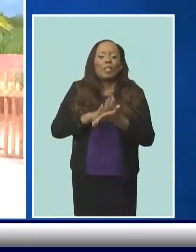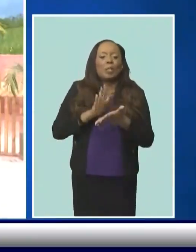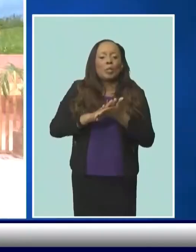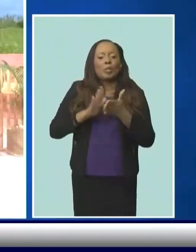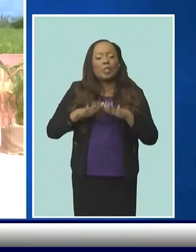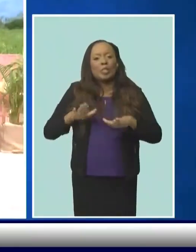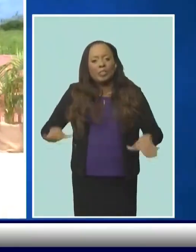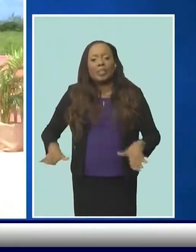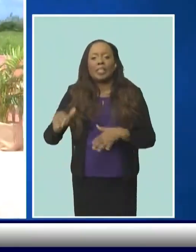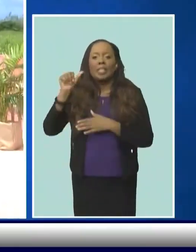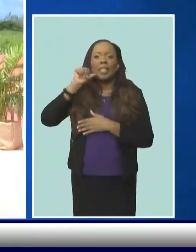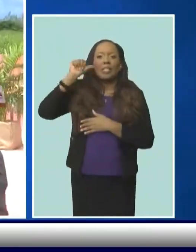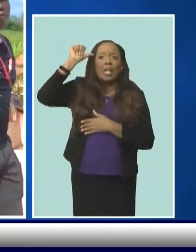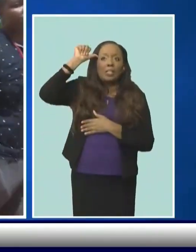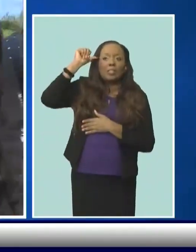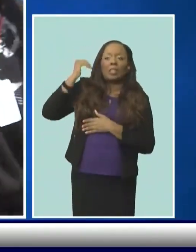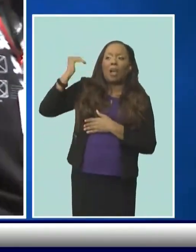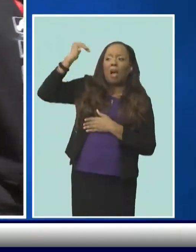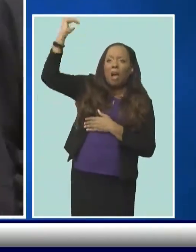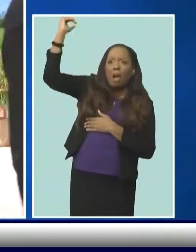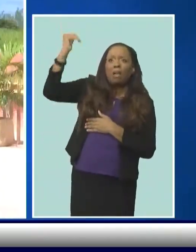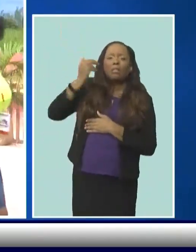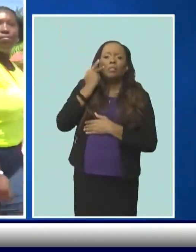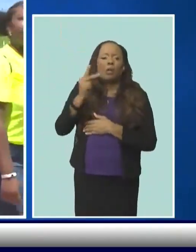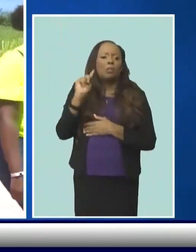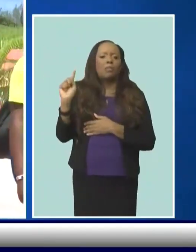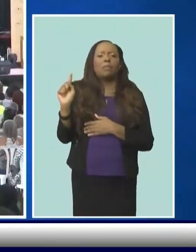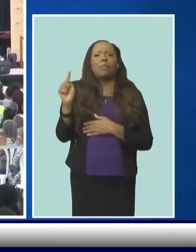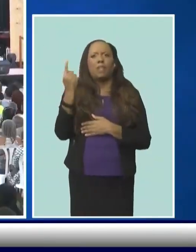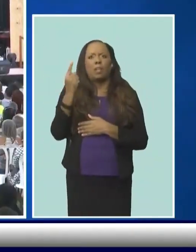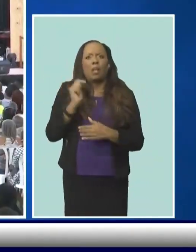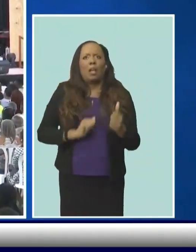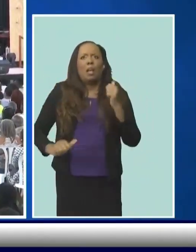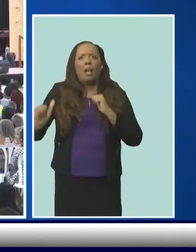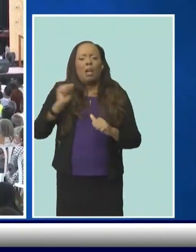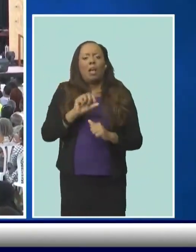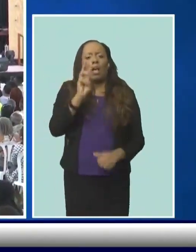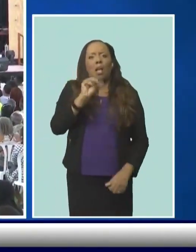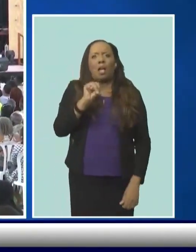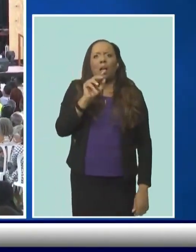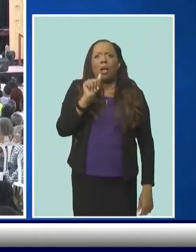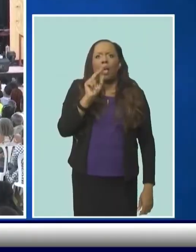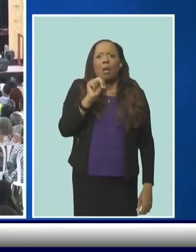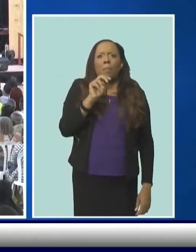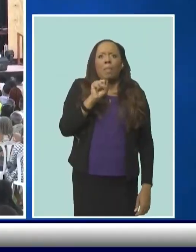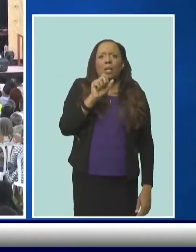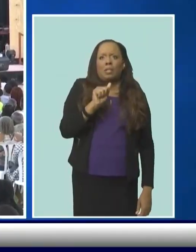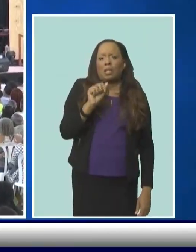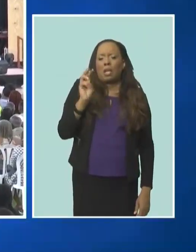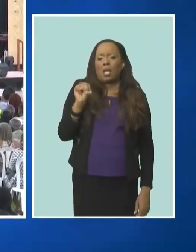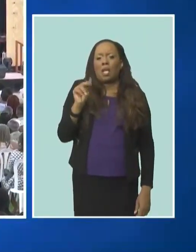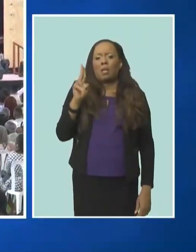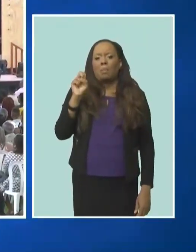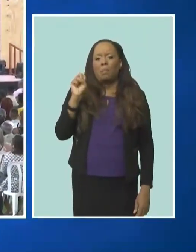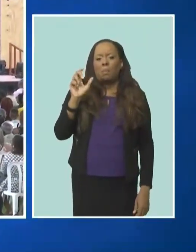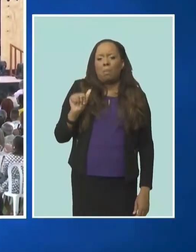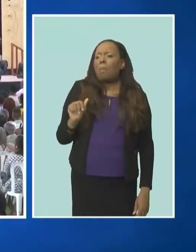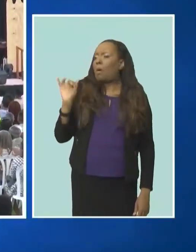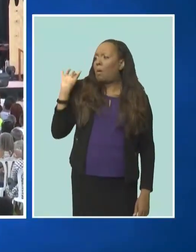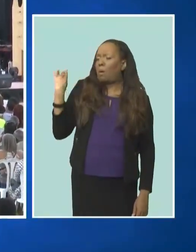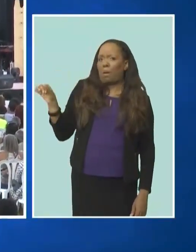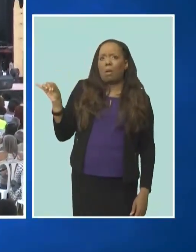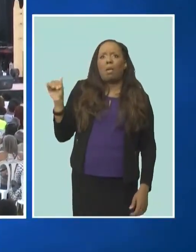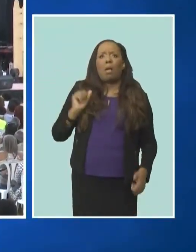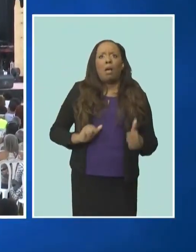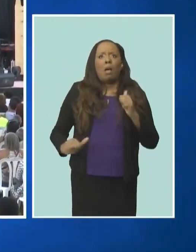too were privileged to witness the first showing in Barbados of the Mansa Musa and the Trail of Lost Gold, the Prelude,